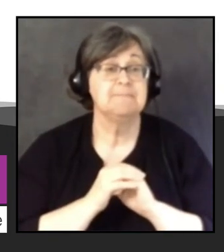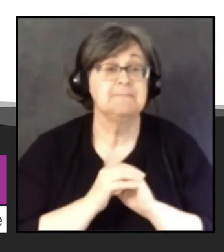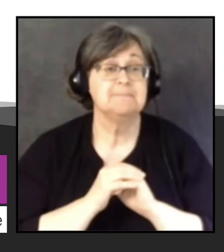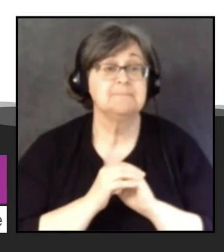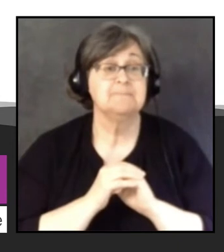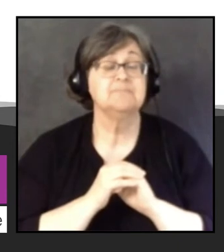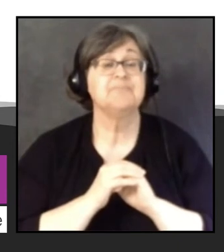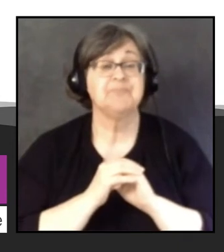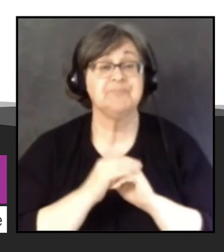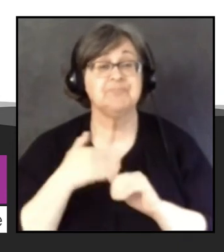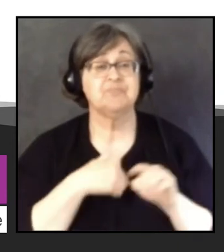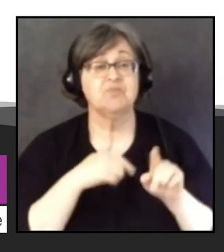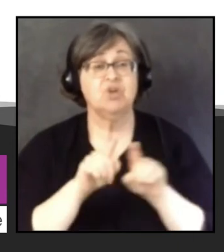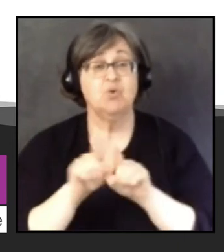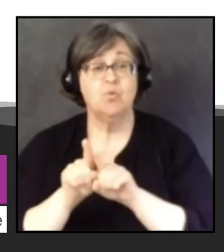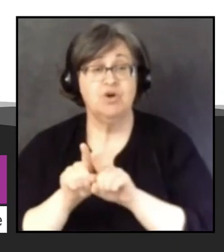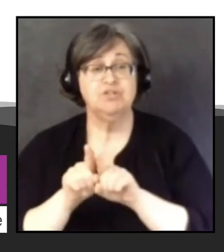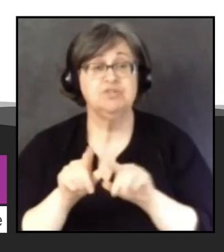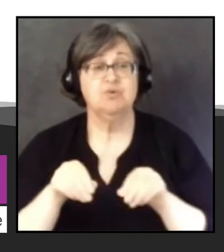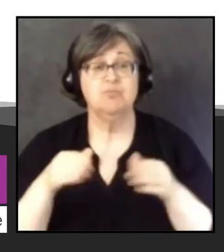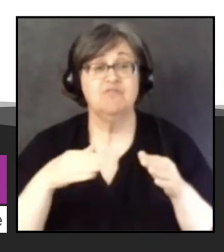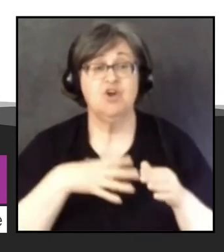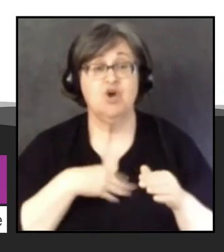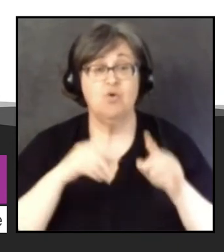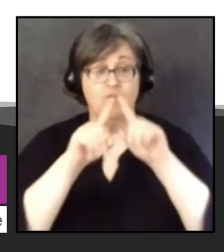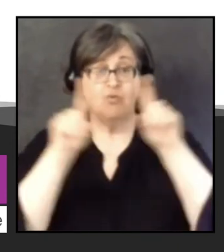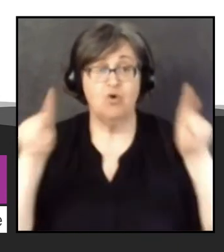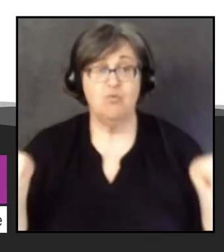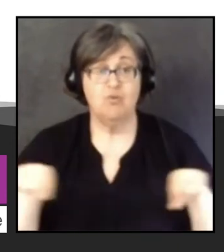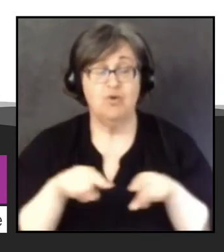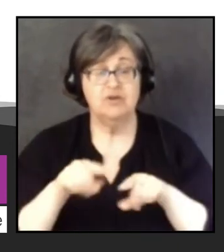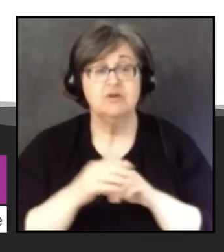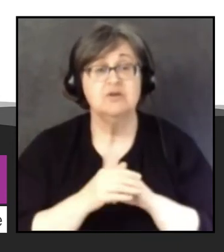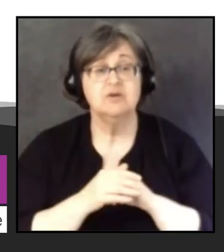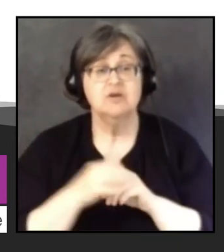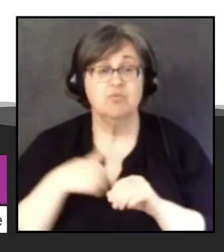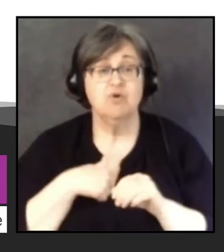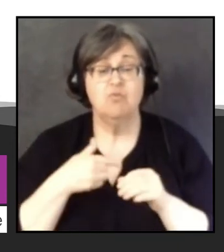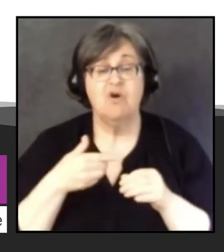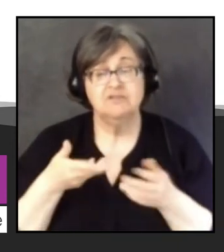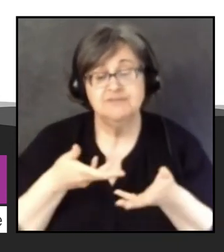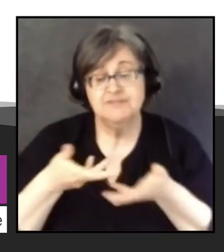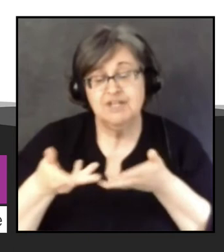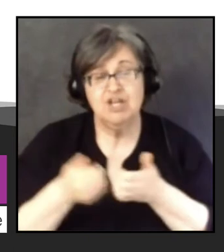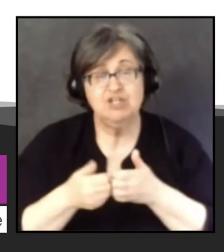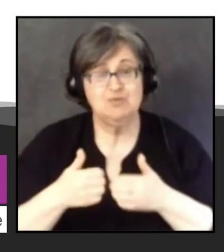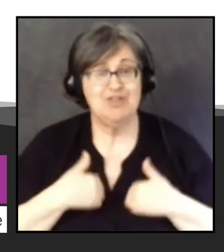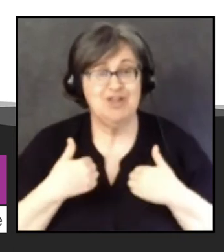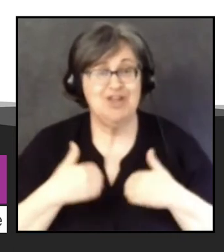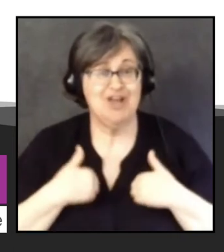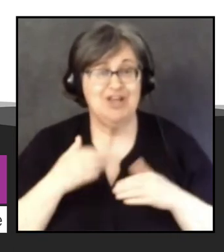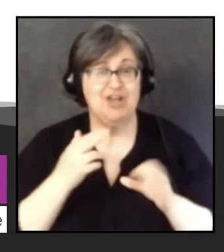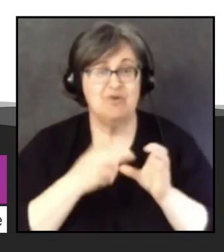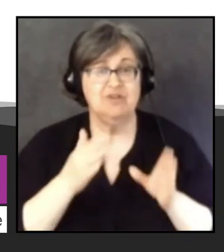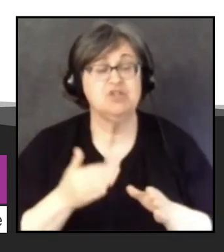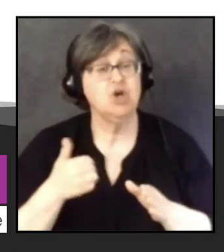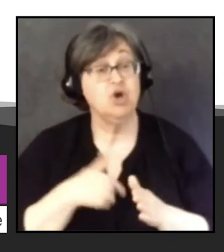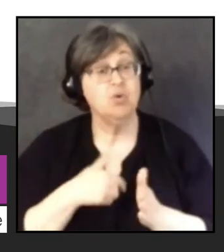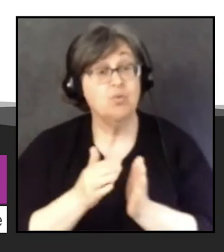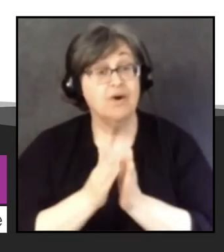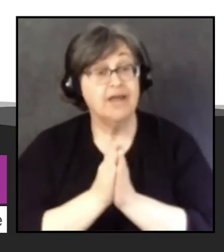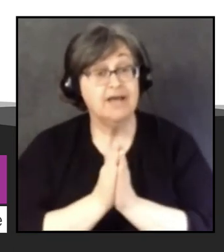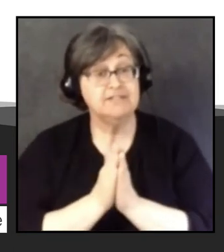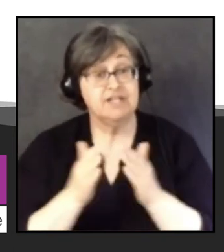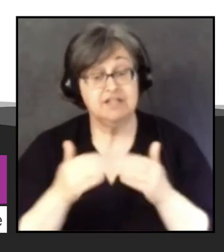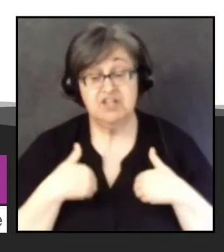On the other hand, we also provided a whiteboard geared at engaging with our younger participants. And there was a prompt asking them